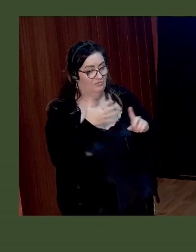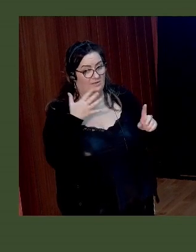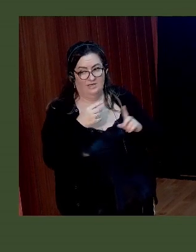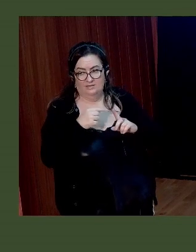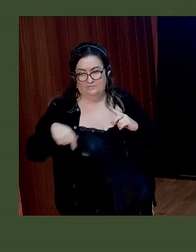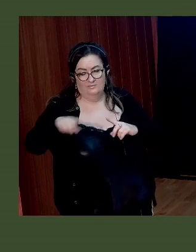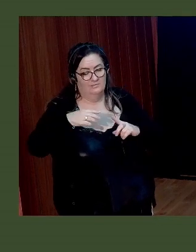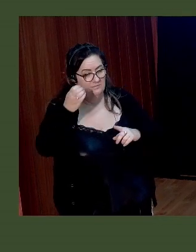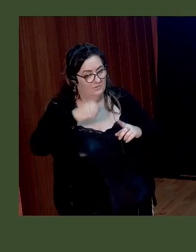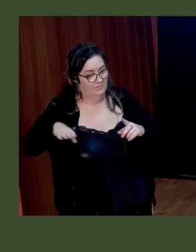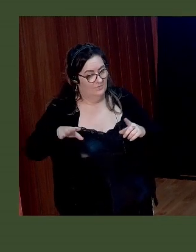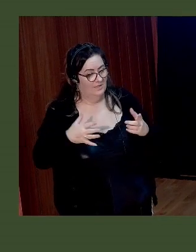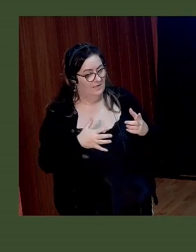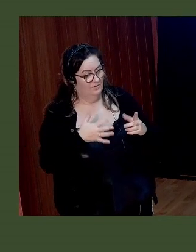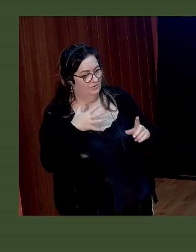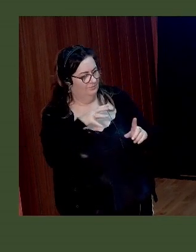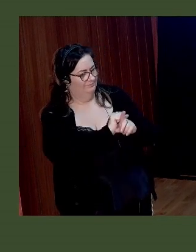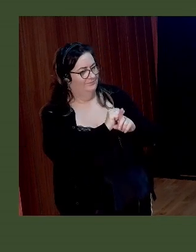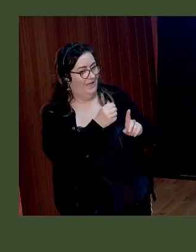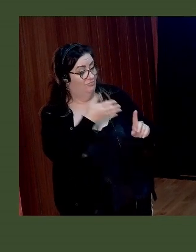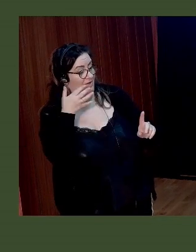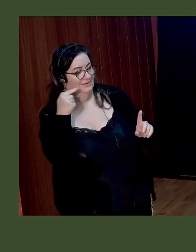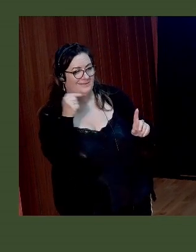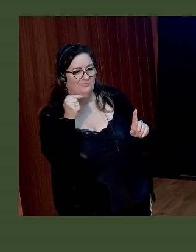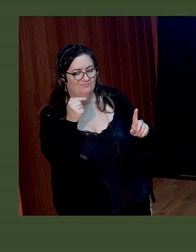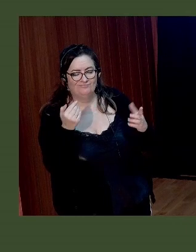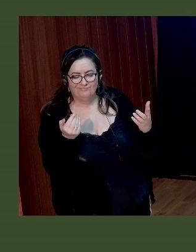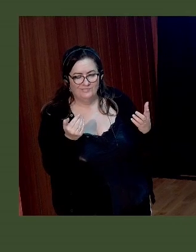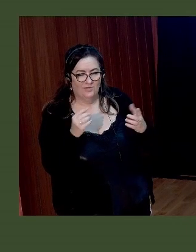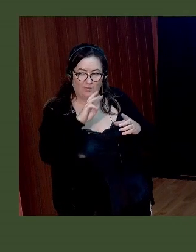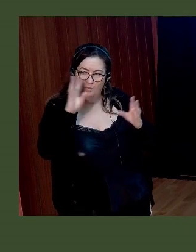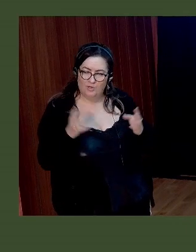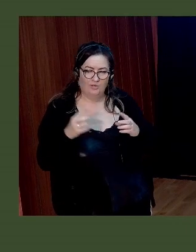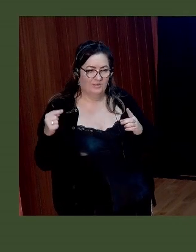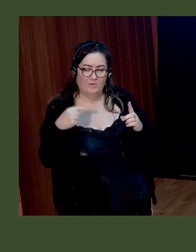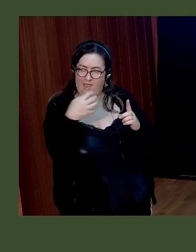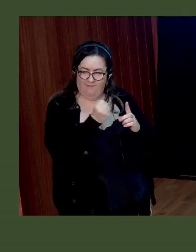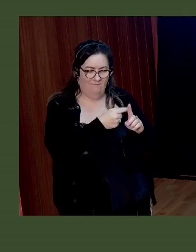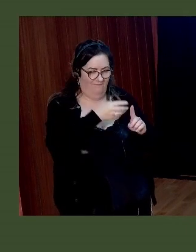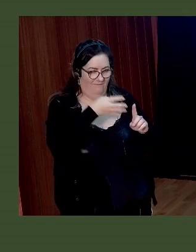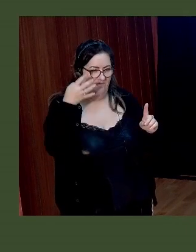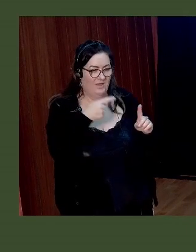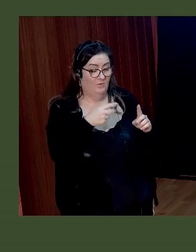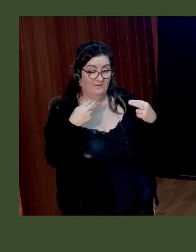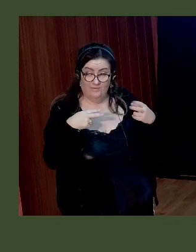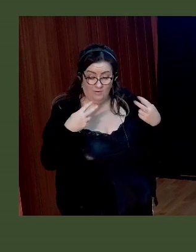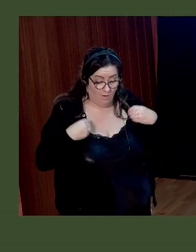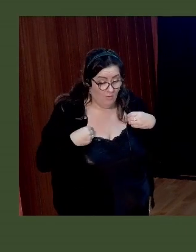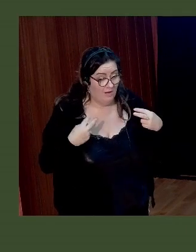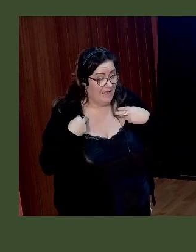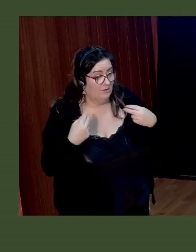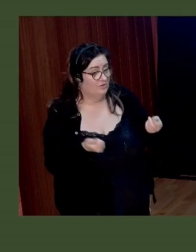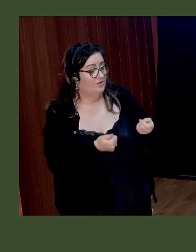recognised. To gain that recognition, it was necessary to demonstrate to the world that there was a nation with a national language and a